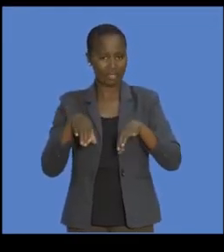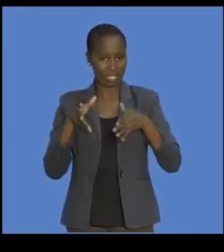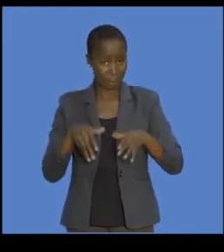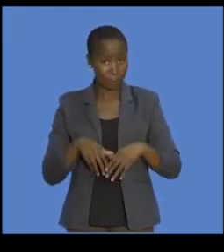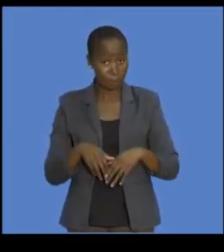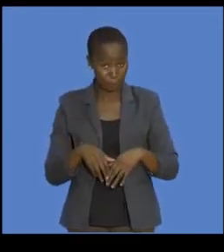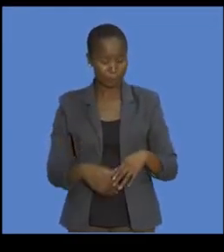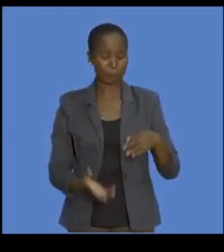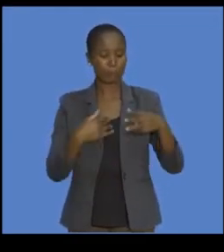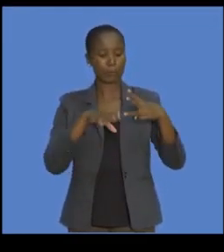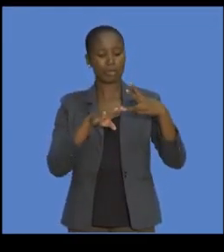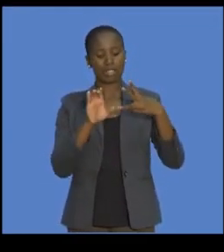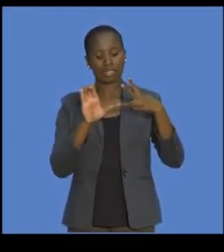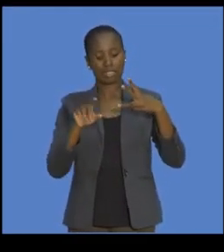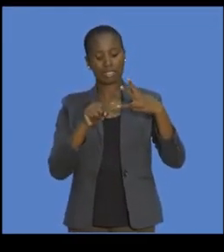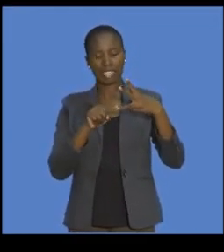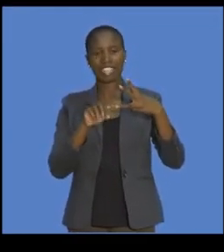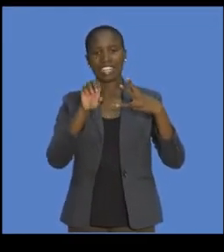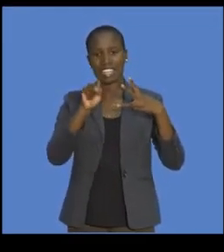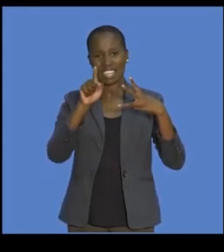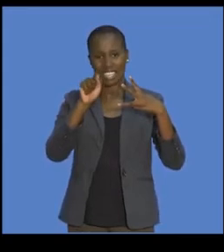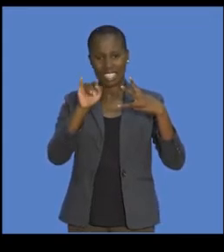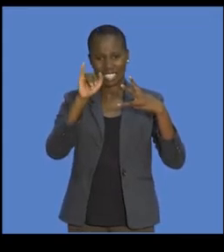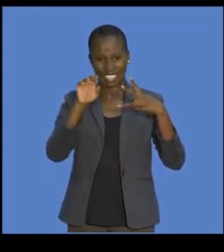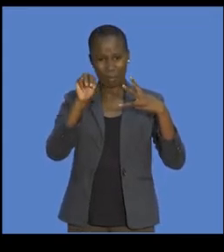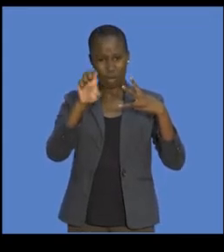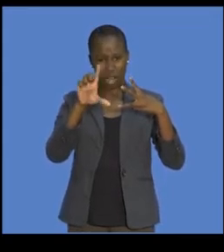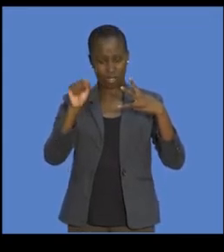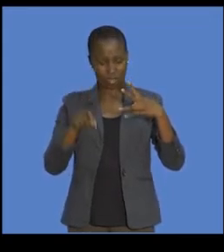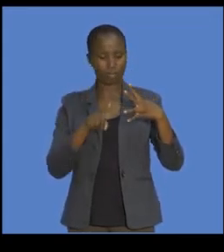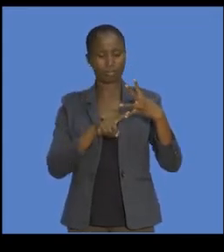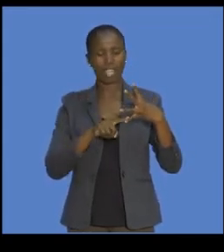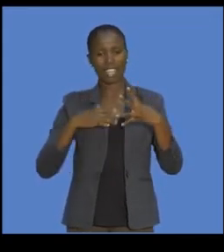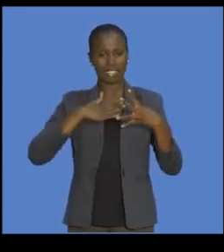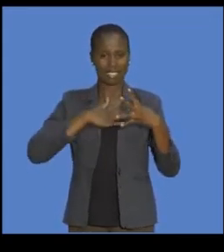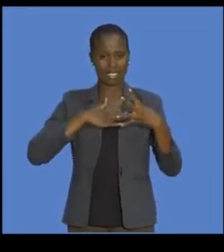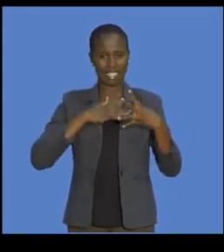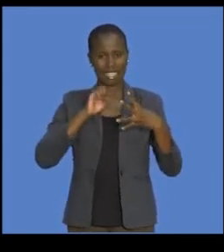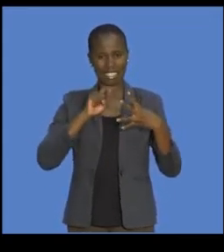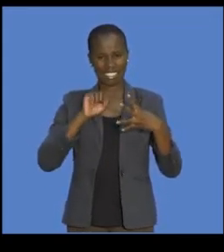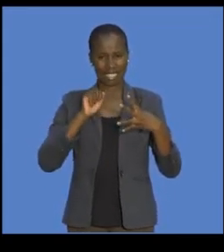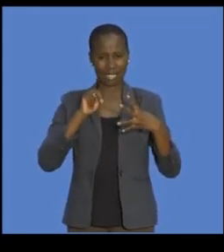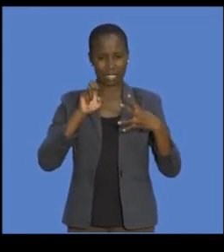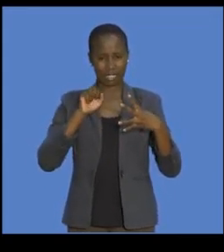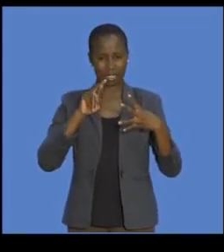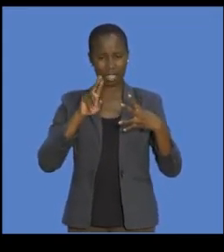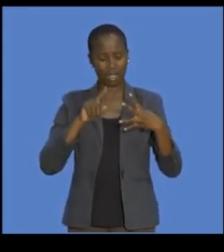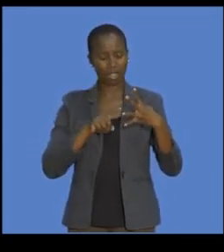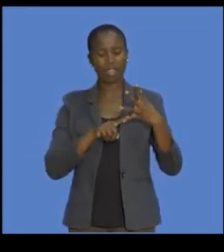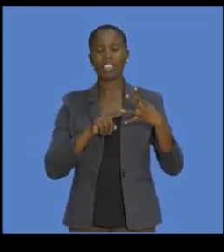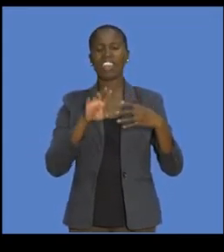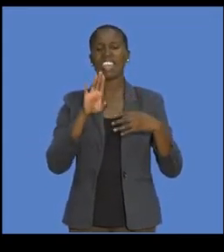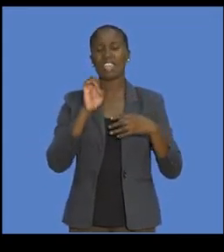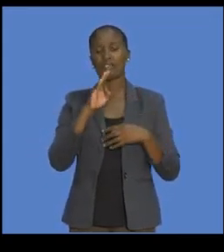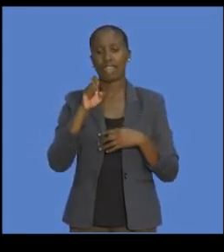C, the stimulus, a sensor, a control center, and an effector. This seems to be